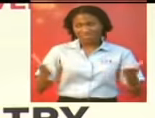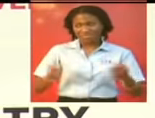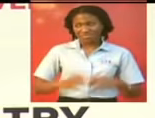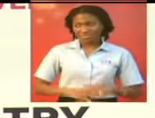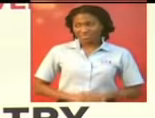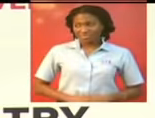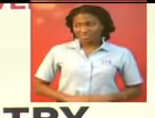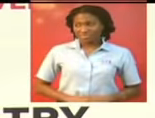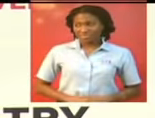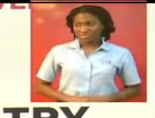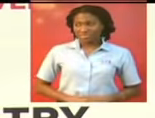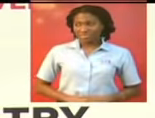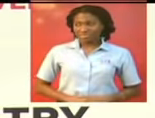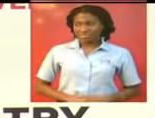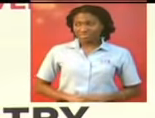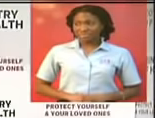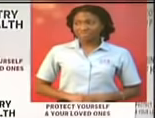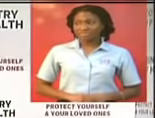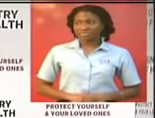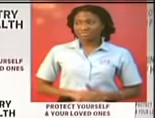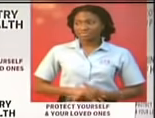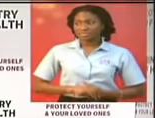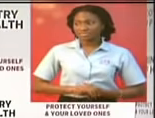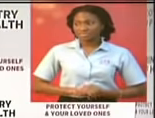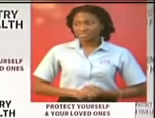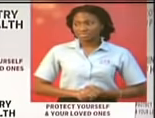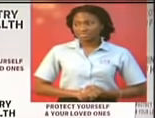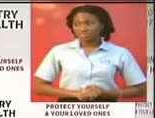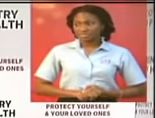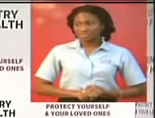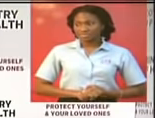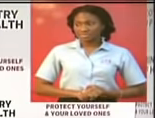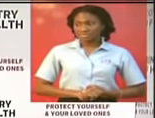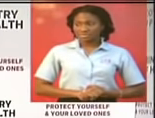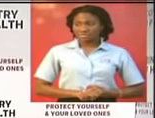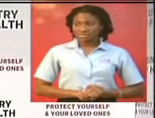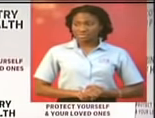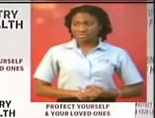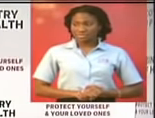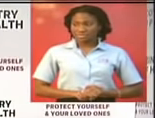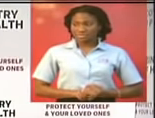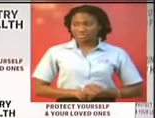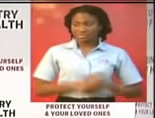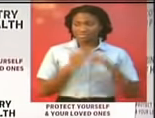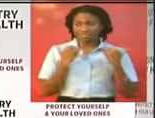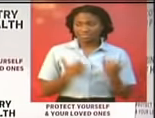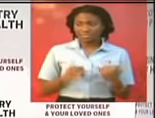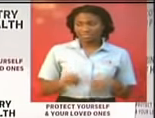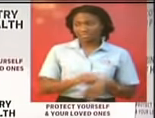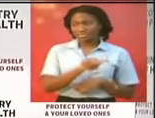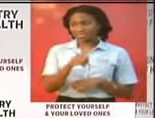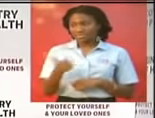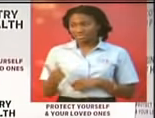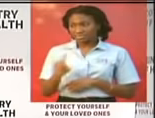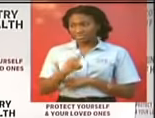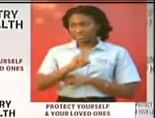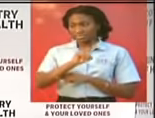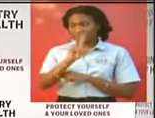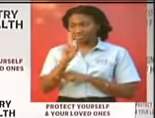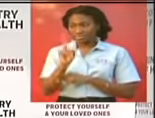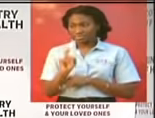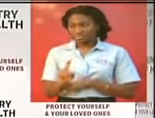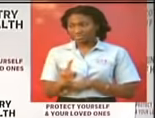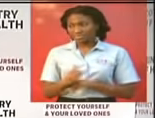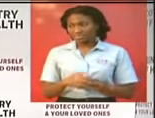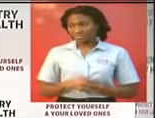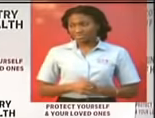borders. Okay, thank you very much, CMO. We move to Guardian Media Limited for a follow-up